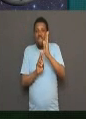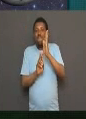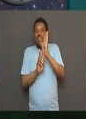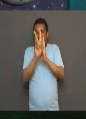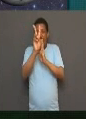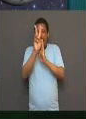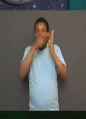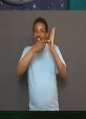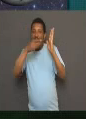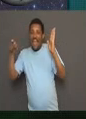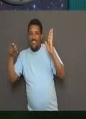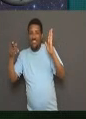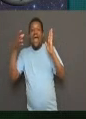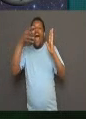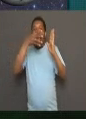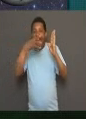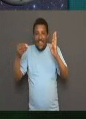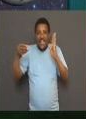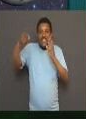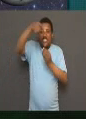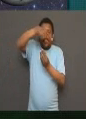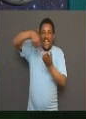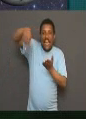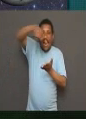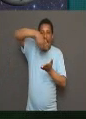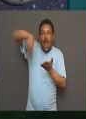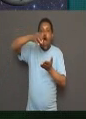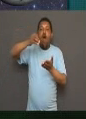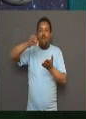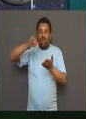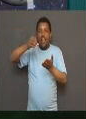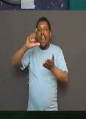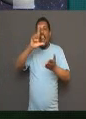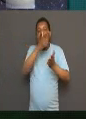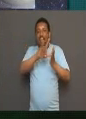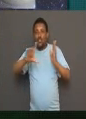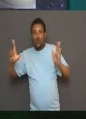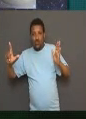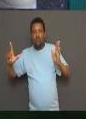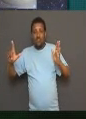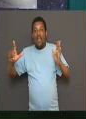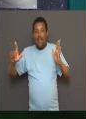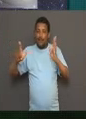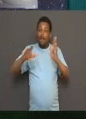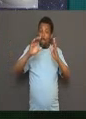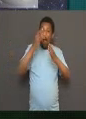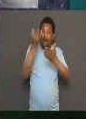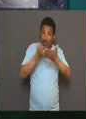and the circles of latitude are mapped to horizontal